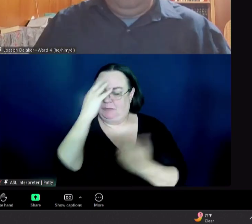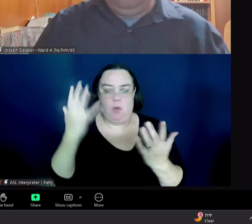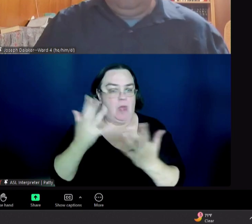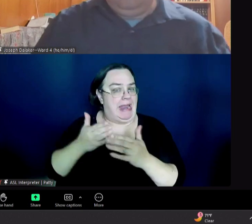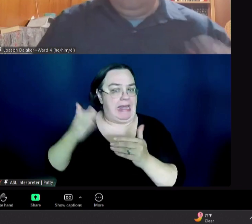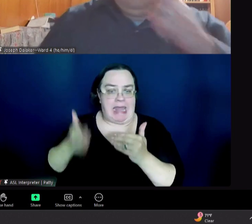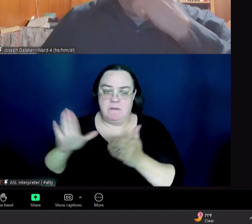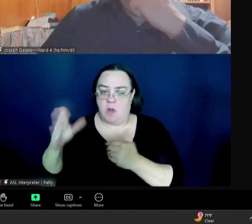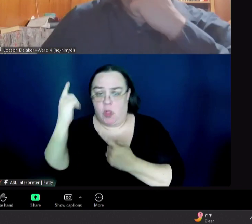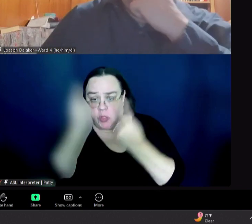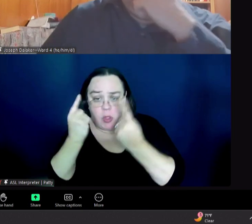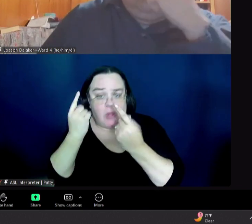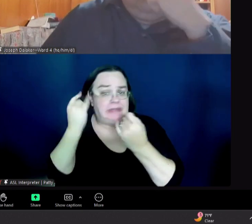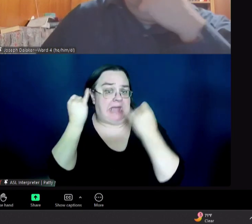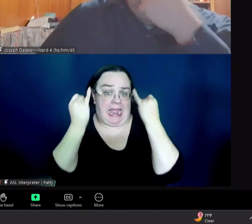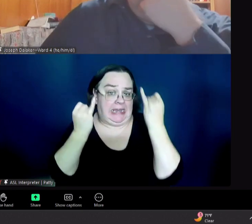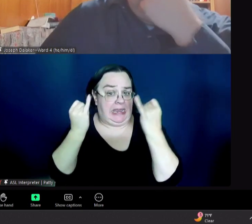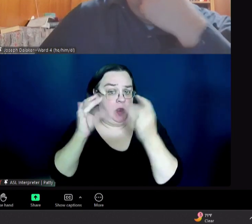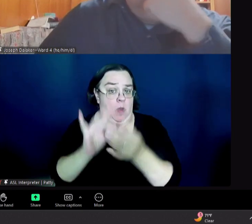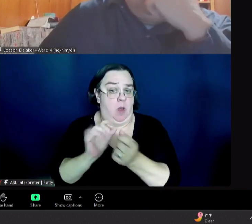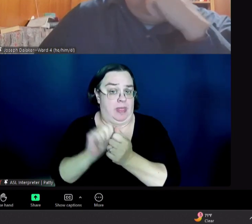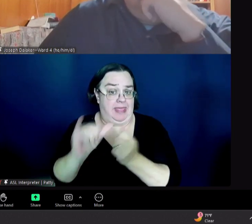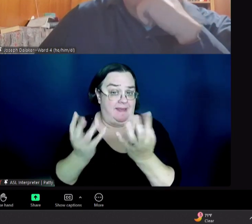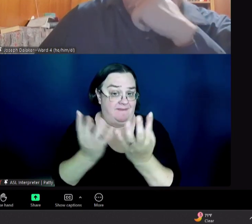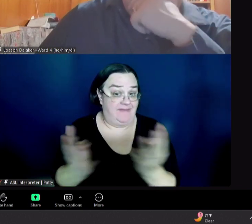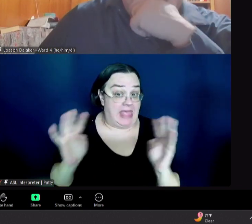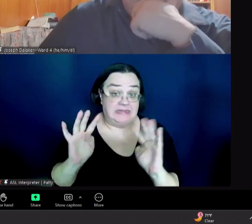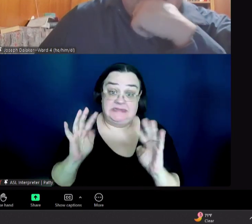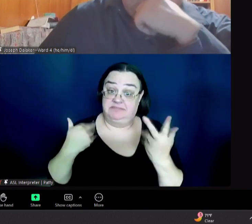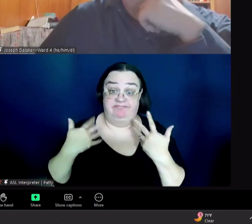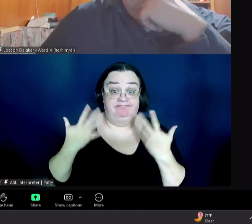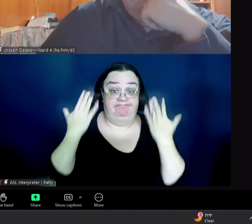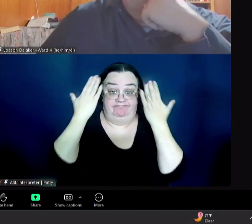are on the fence. I don't know.